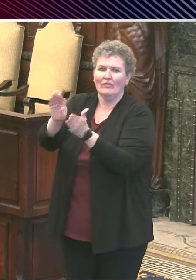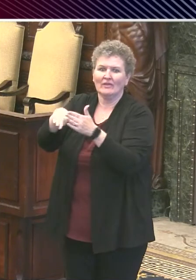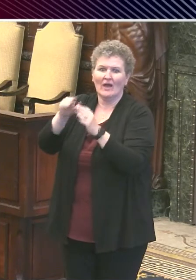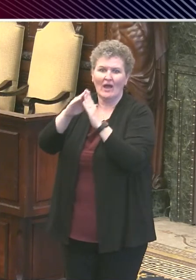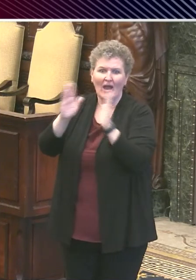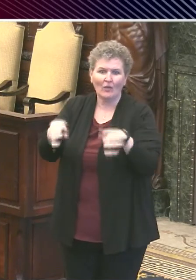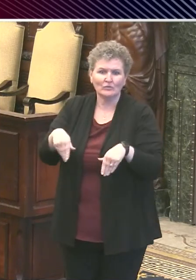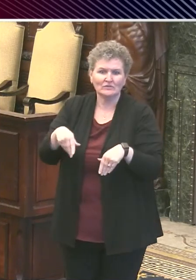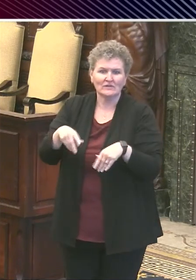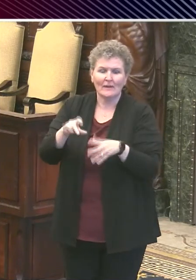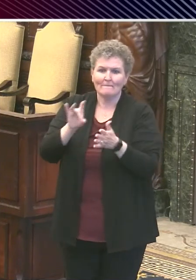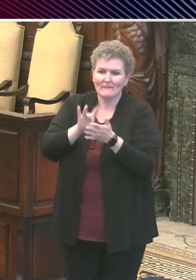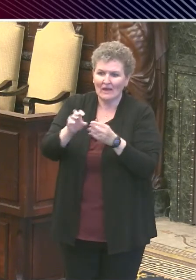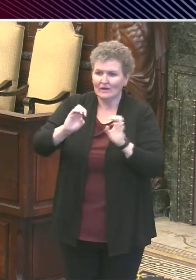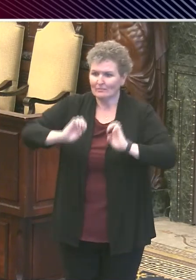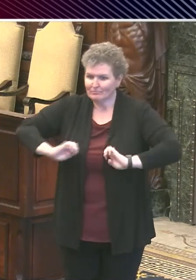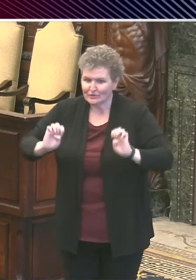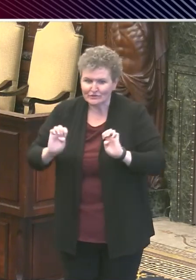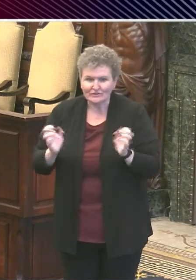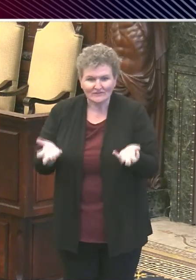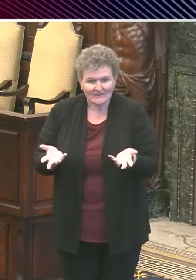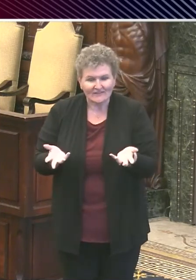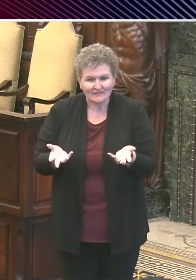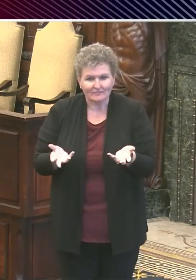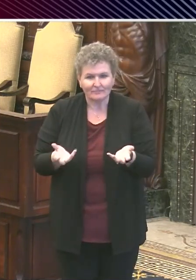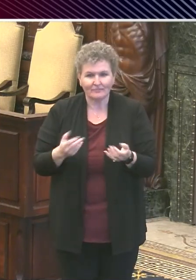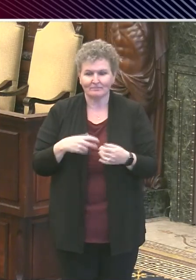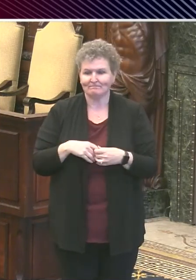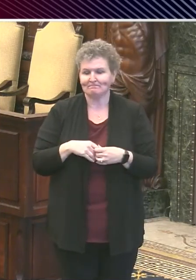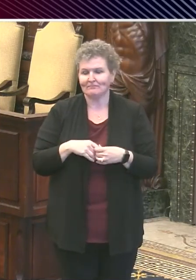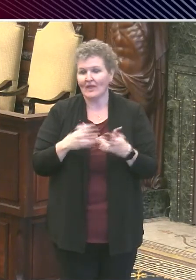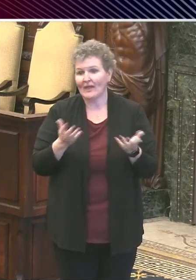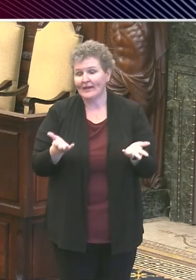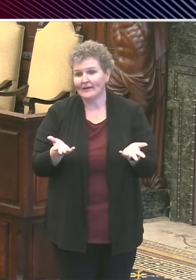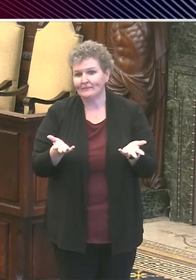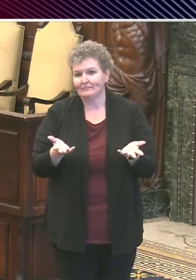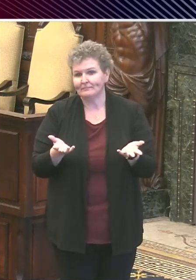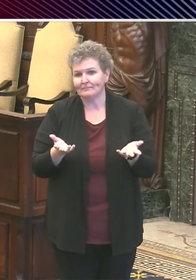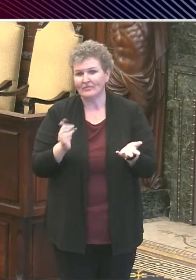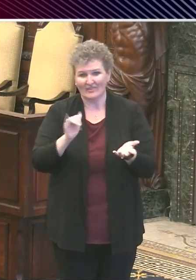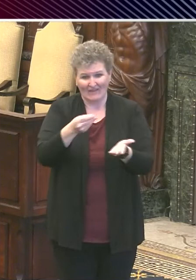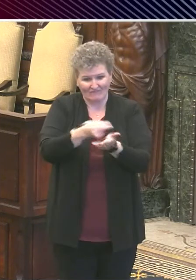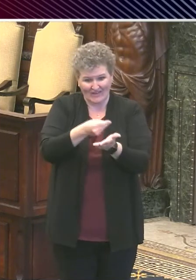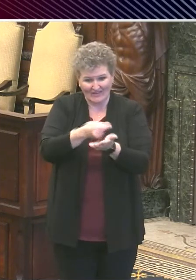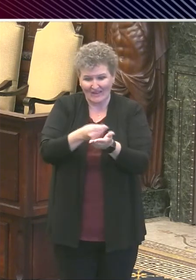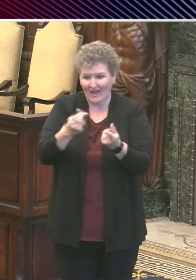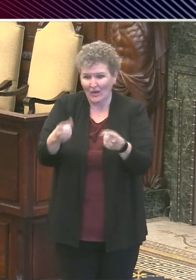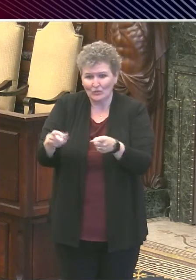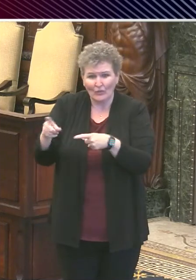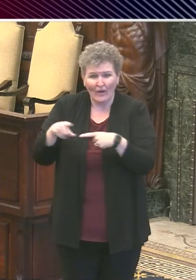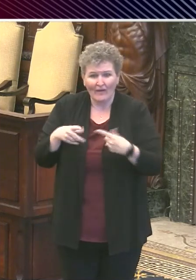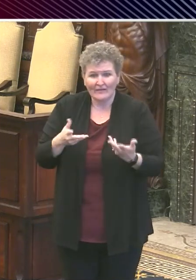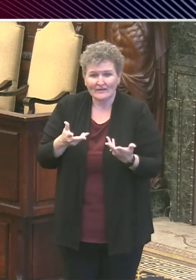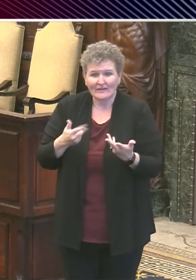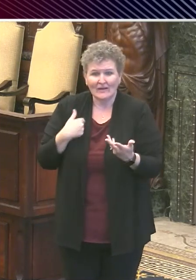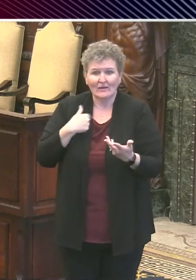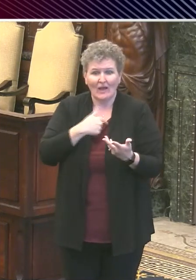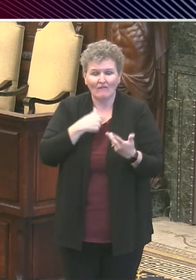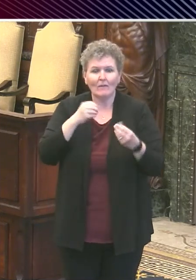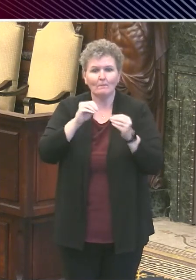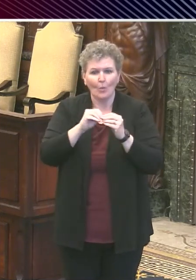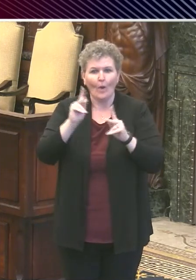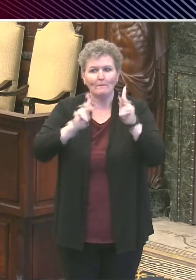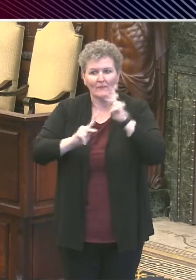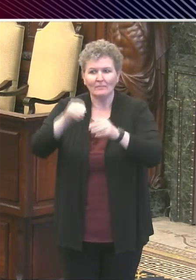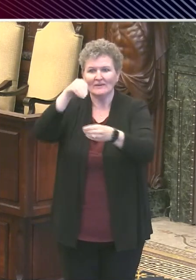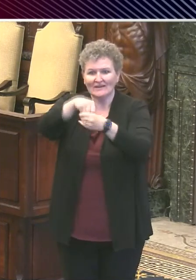the medical emergency and of the financial emergency. So having more people housed as possible,